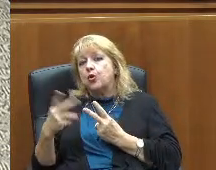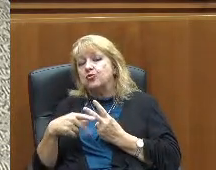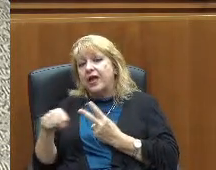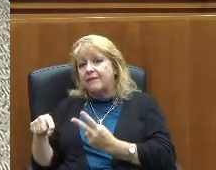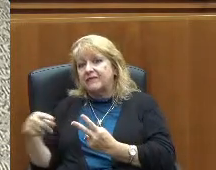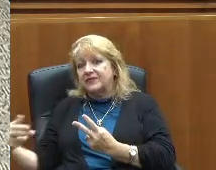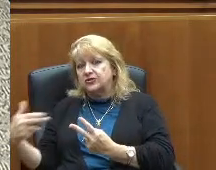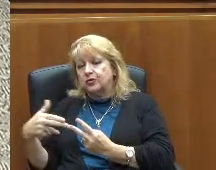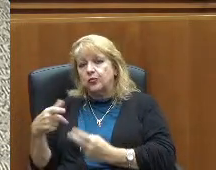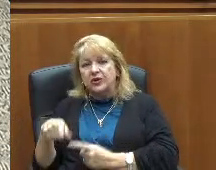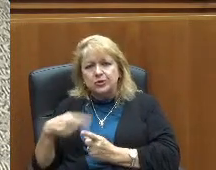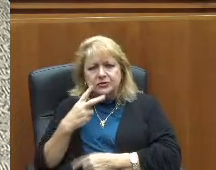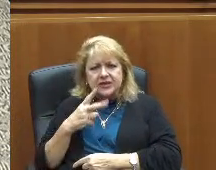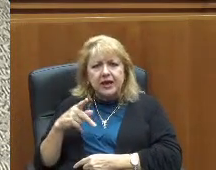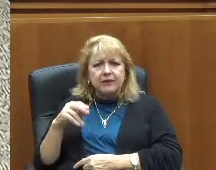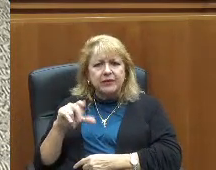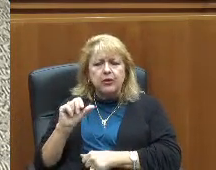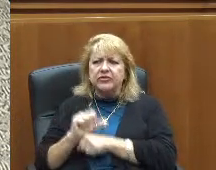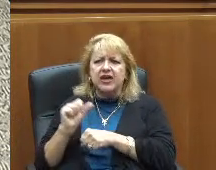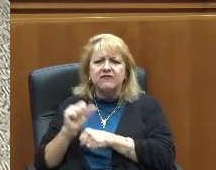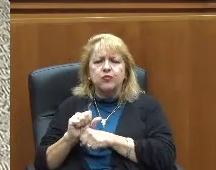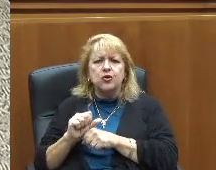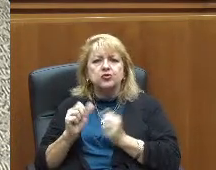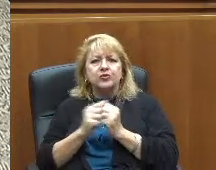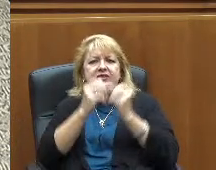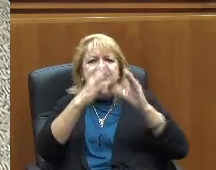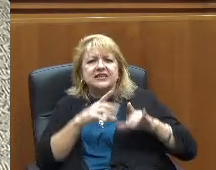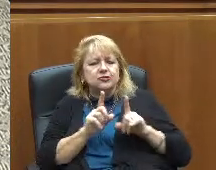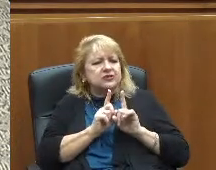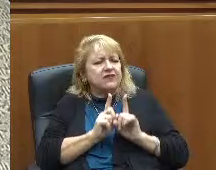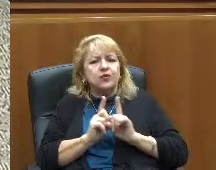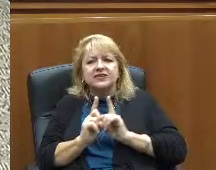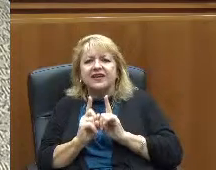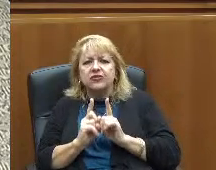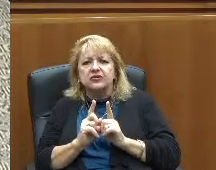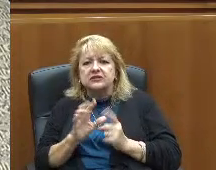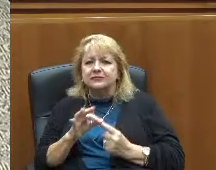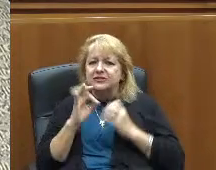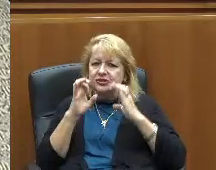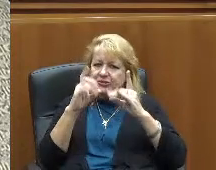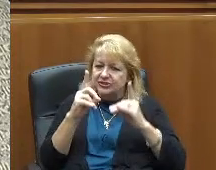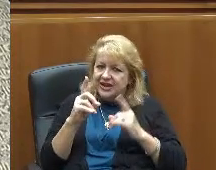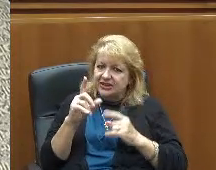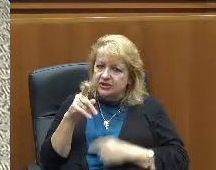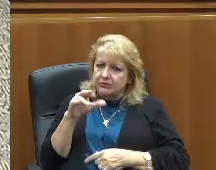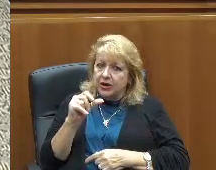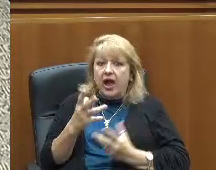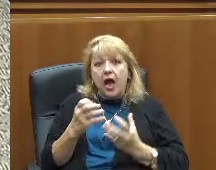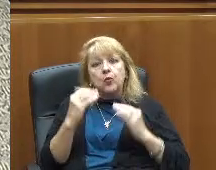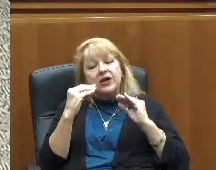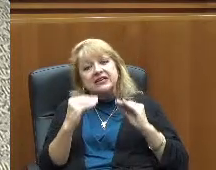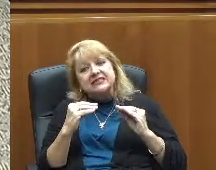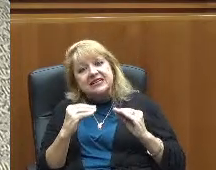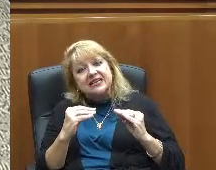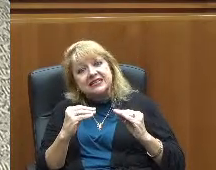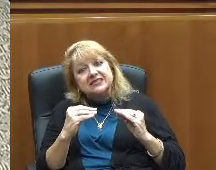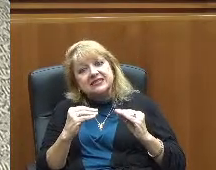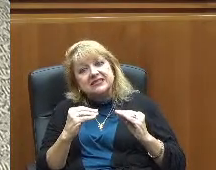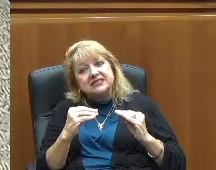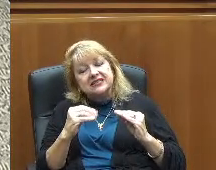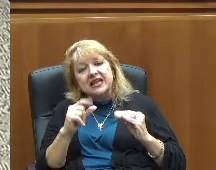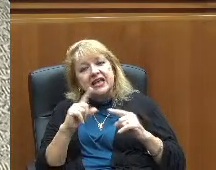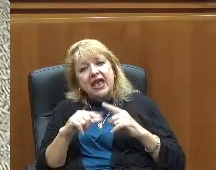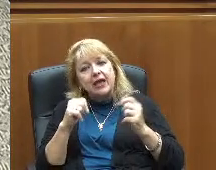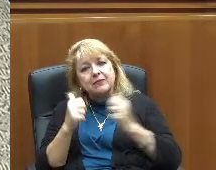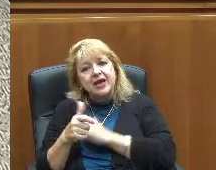exciting when you see a para that's worked alongside a teacher, especially those special education paras that want to teach, but they have not